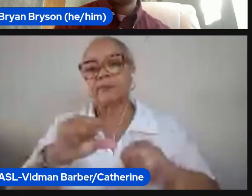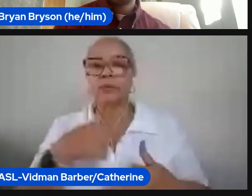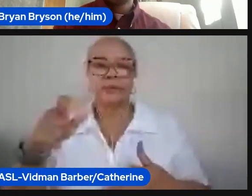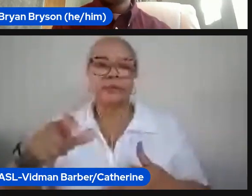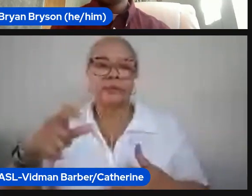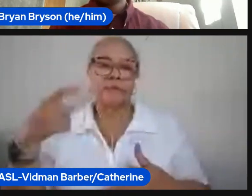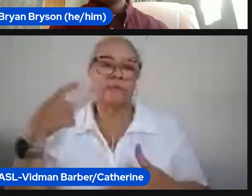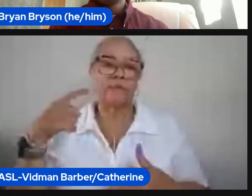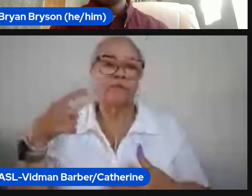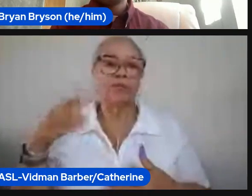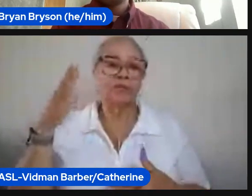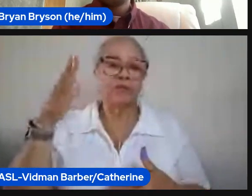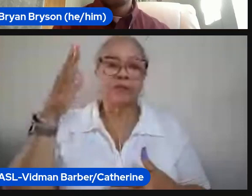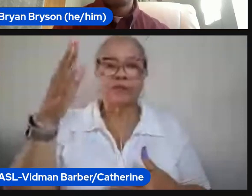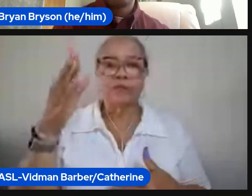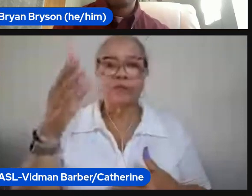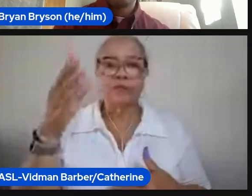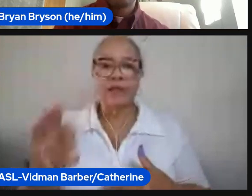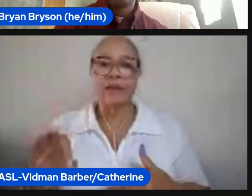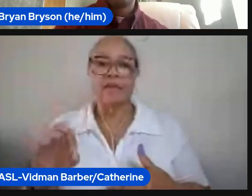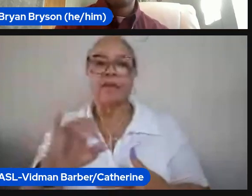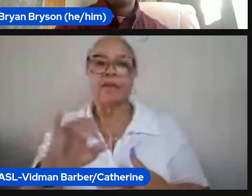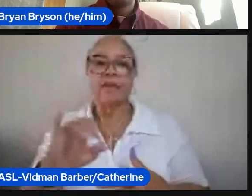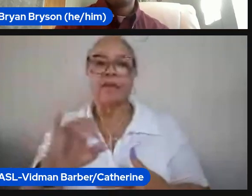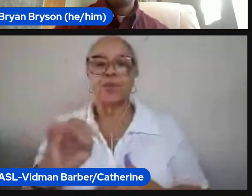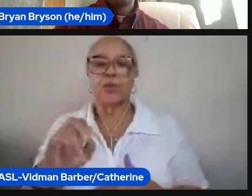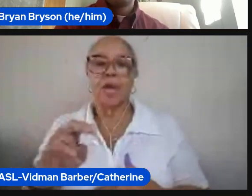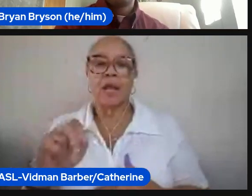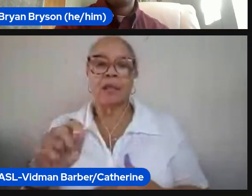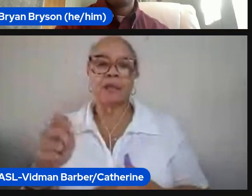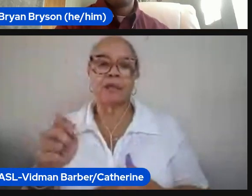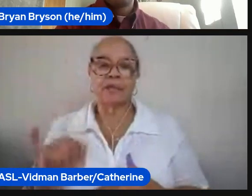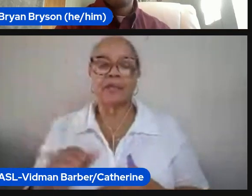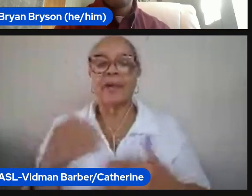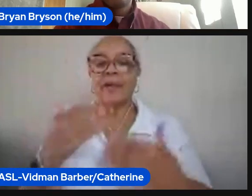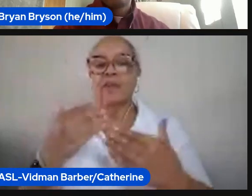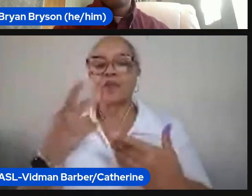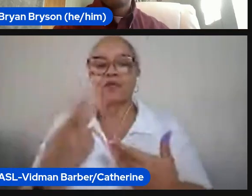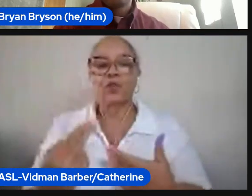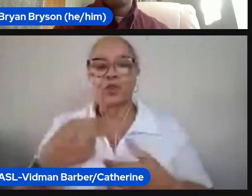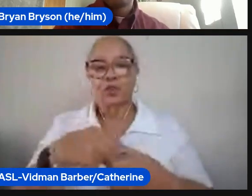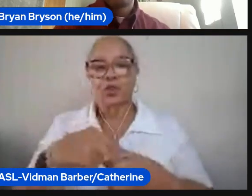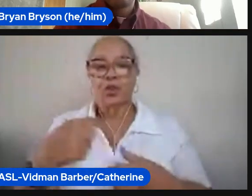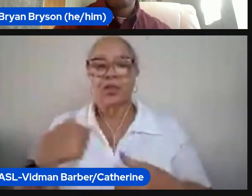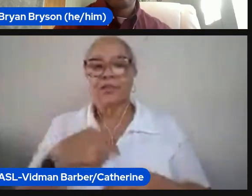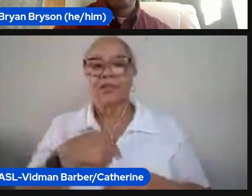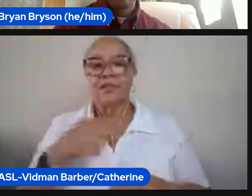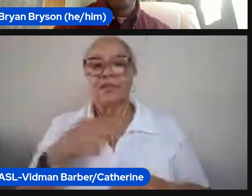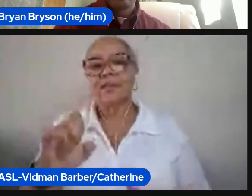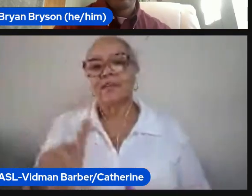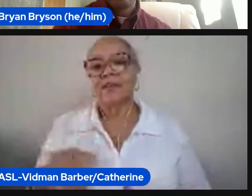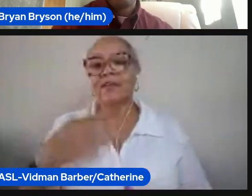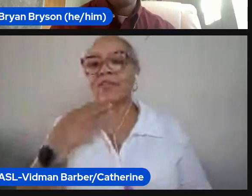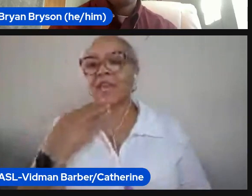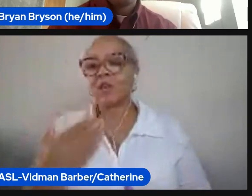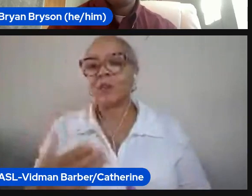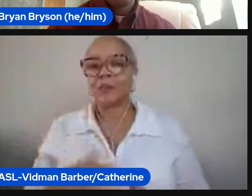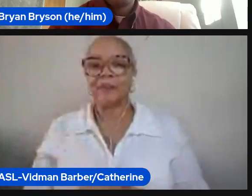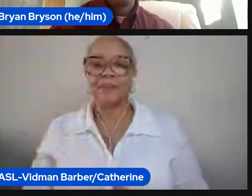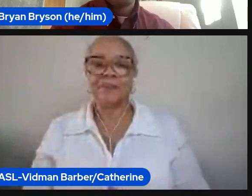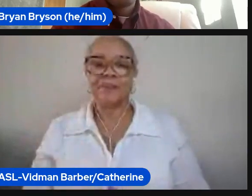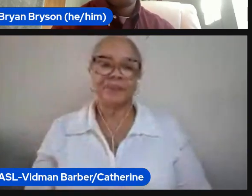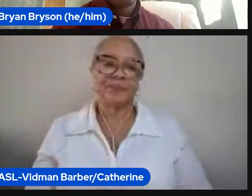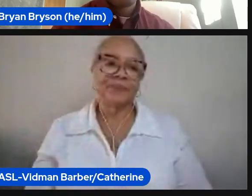for the future of immunology. Thank you for joining us, Danielle. Thank you.